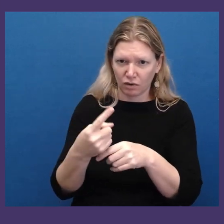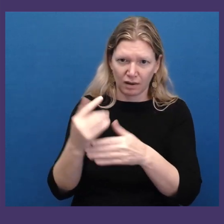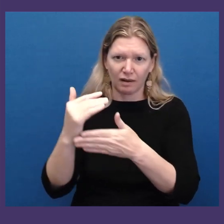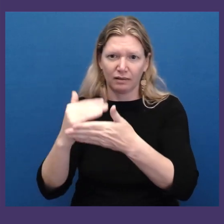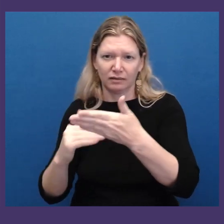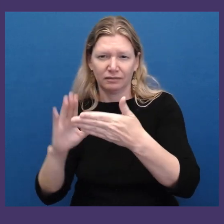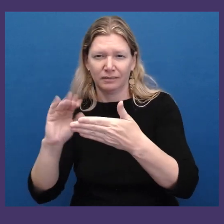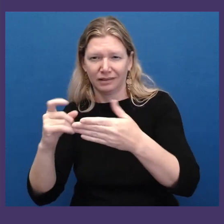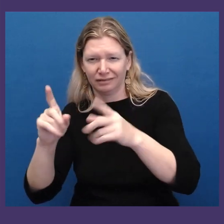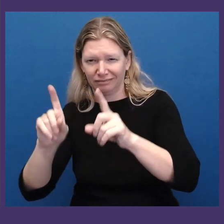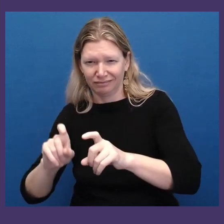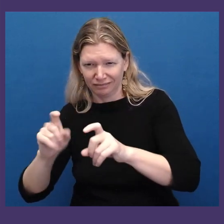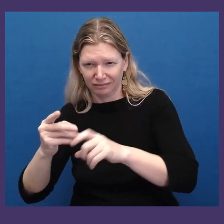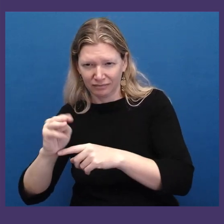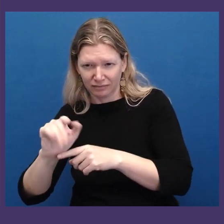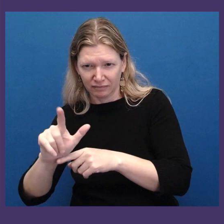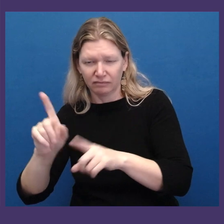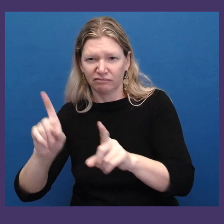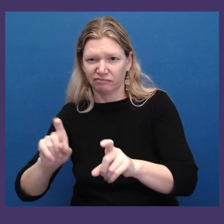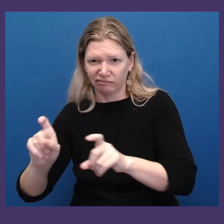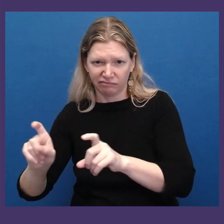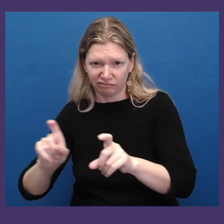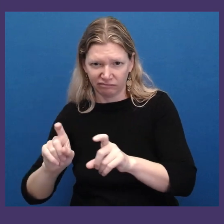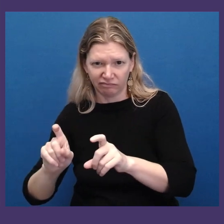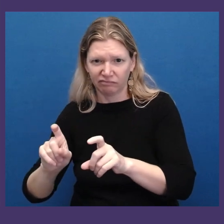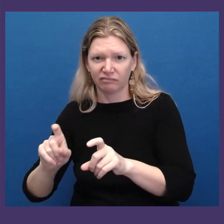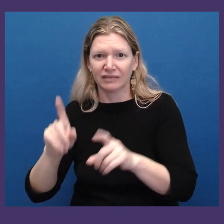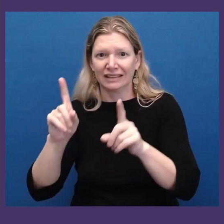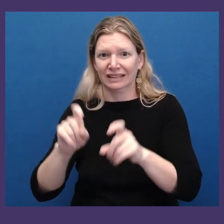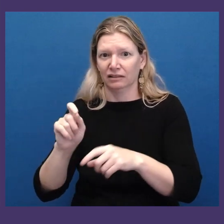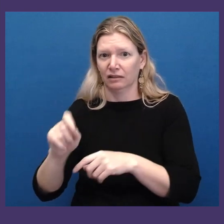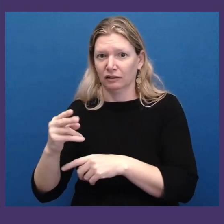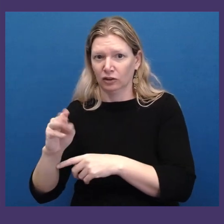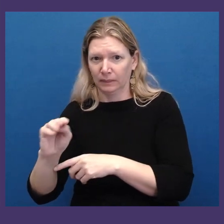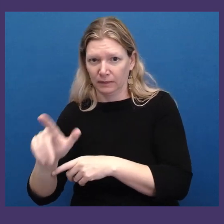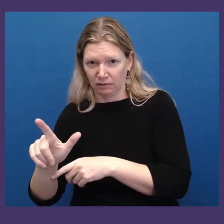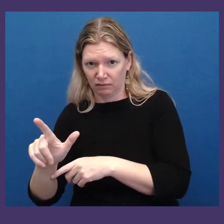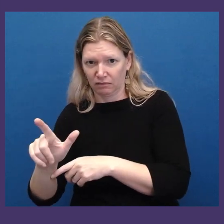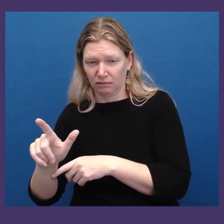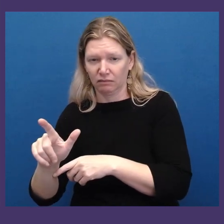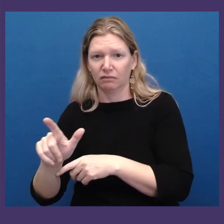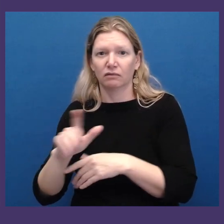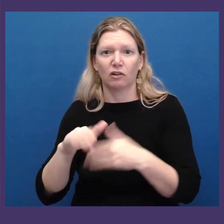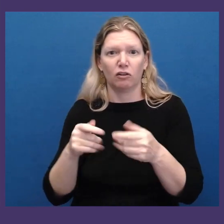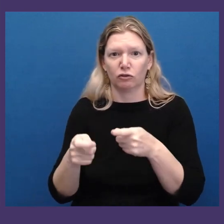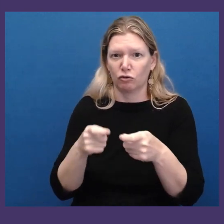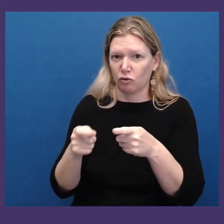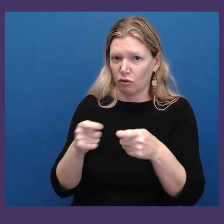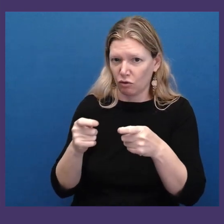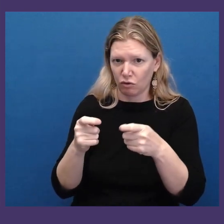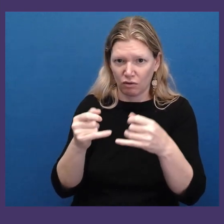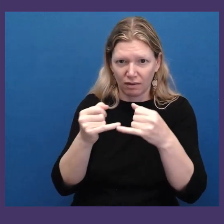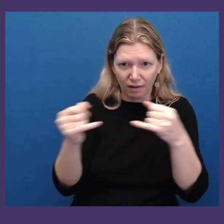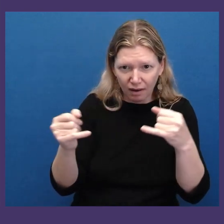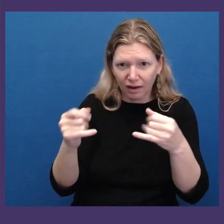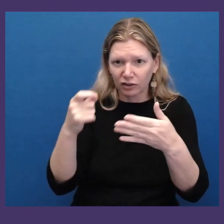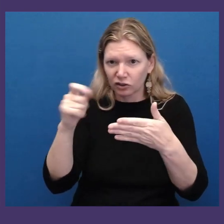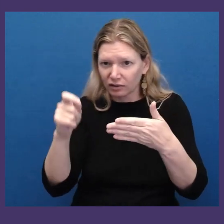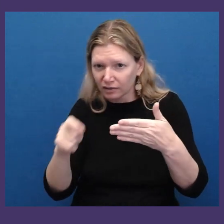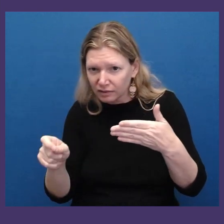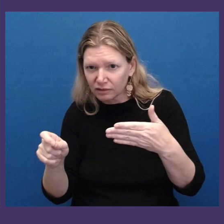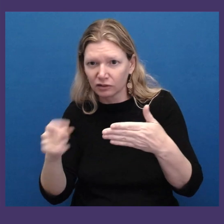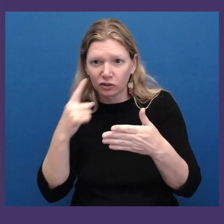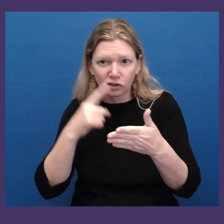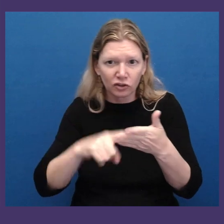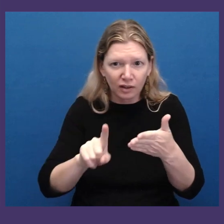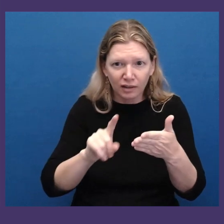is test.html. The file Control opens. I. Chat list. Chat input. Edit. Chat. Code block 1. And here is a